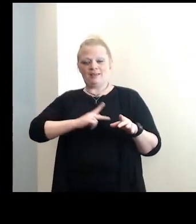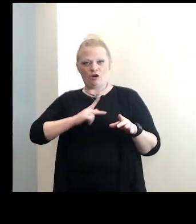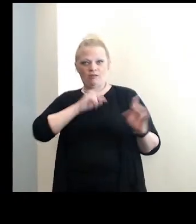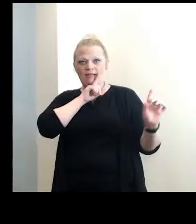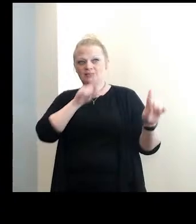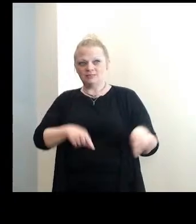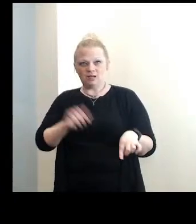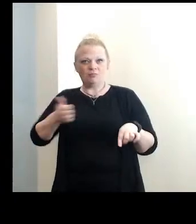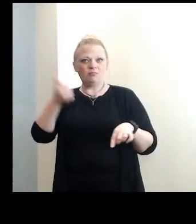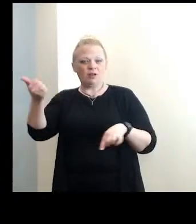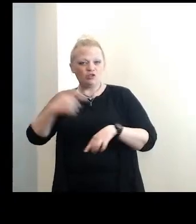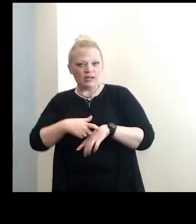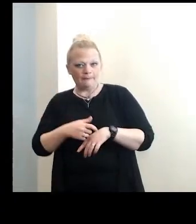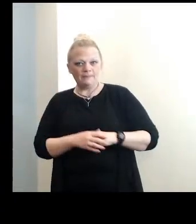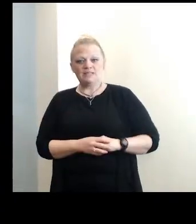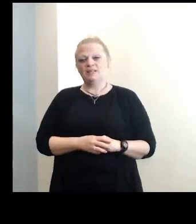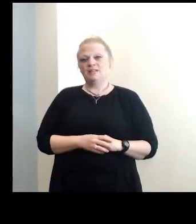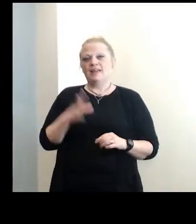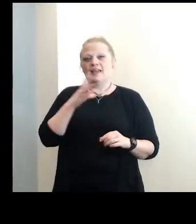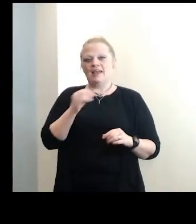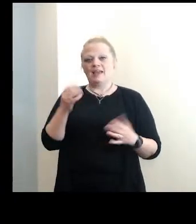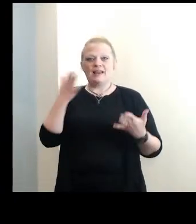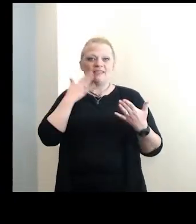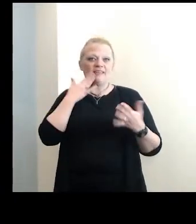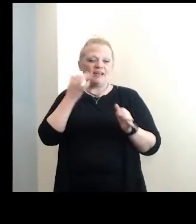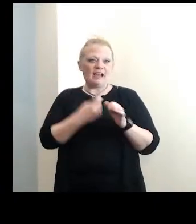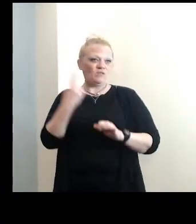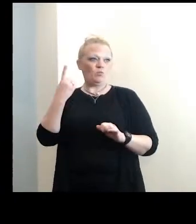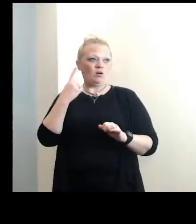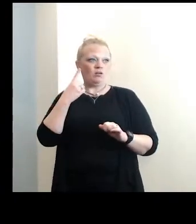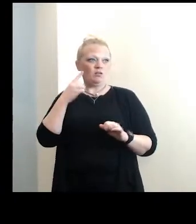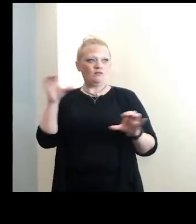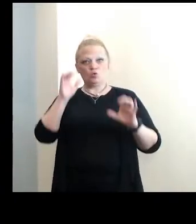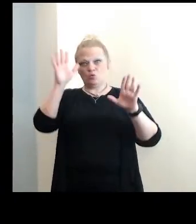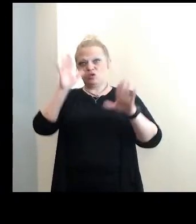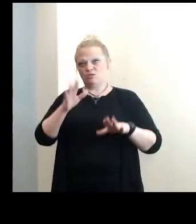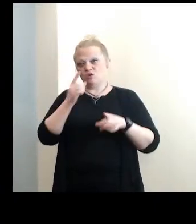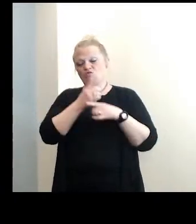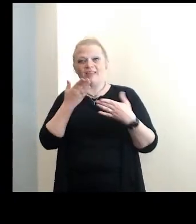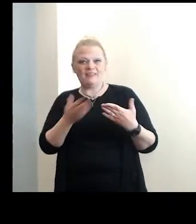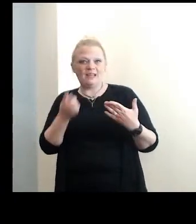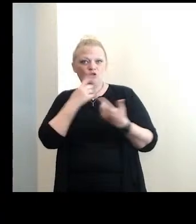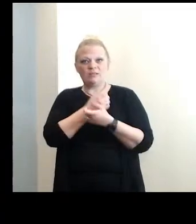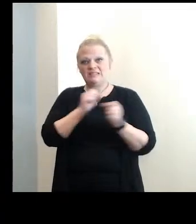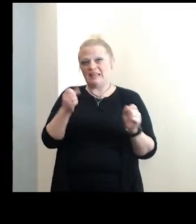been here on other occasions. And I just thank everybody, and do the right thing to be safe and